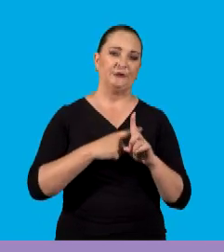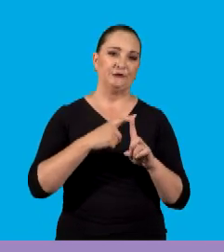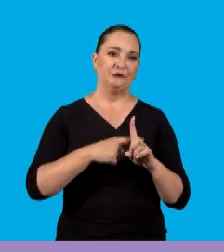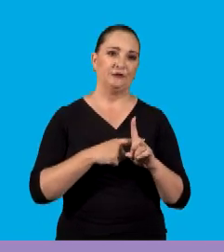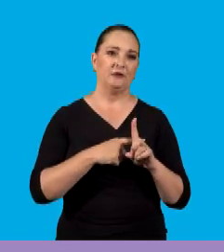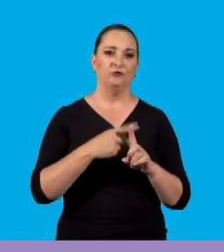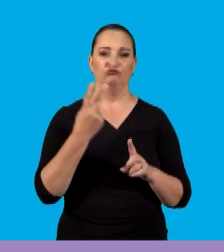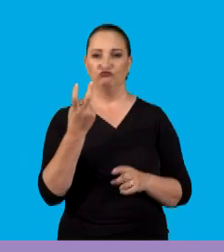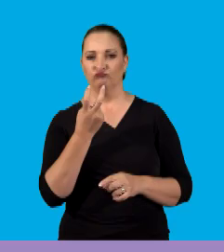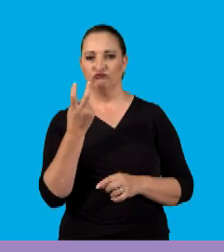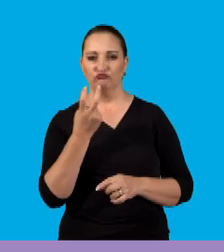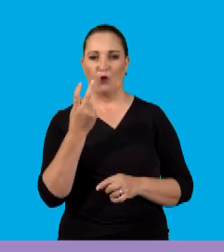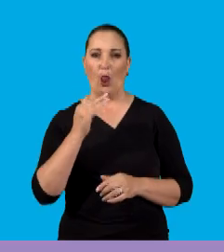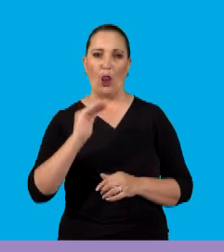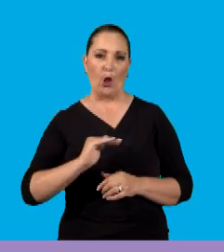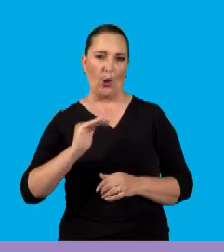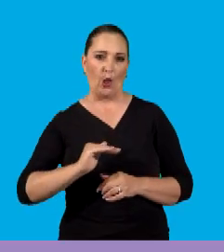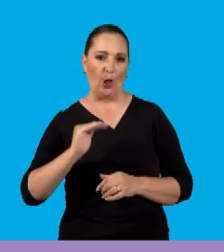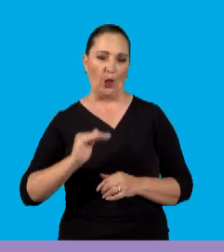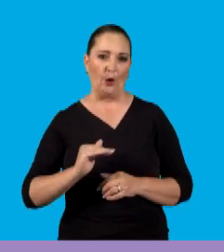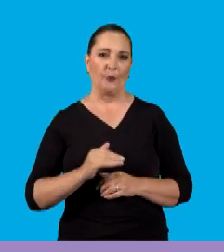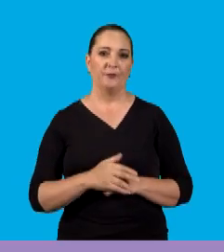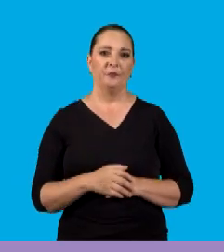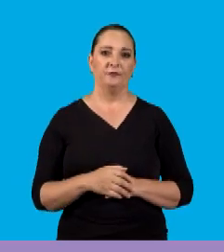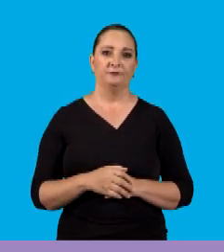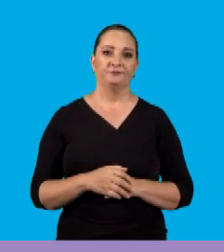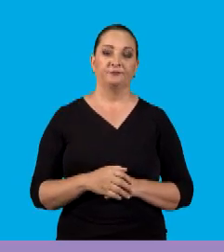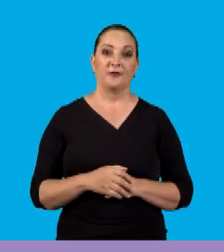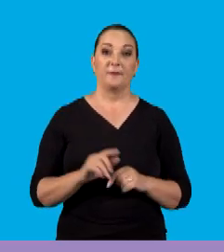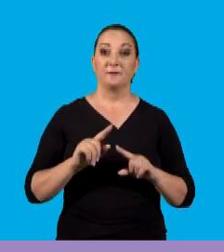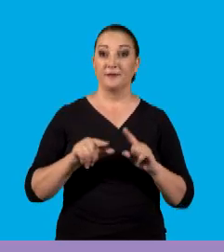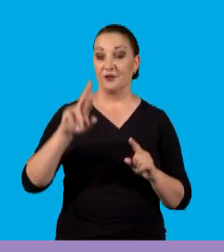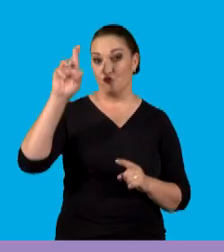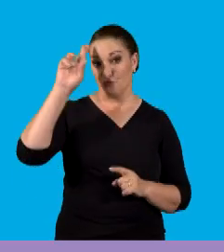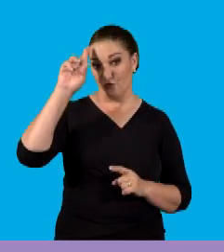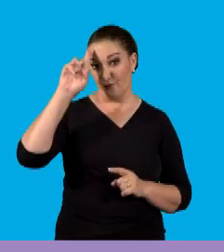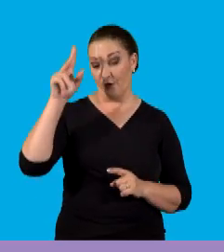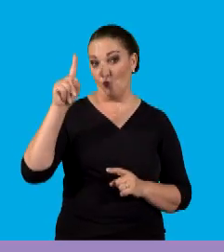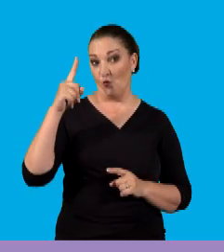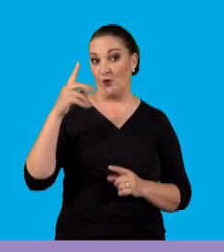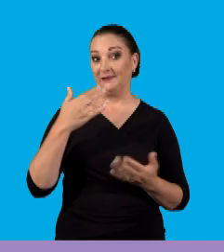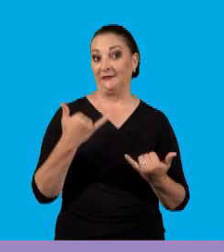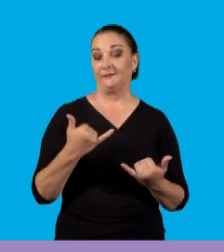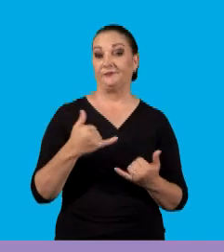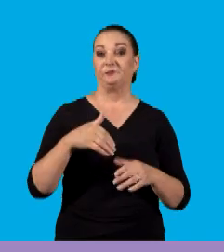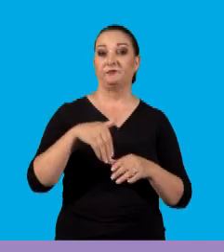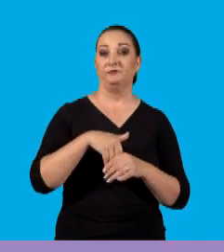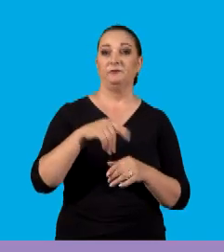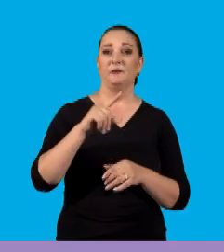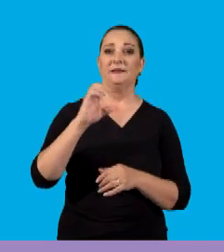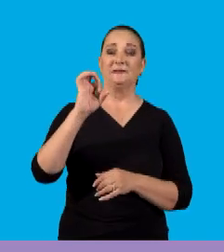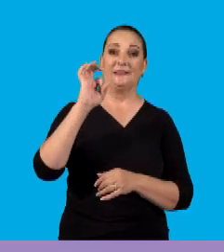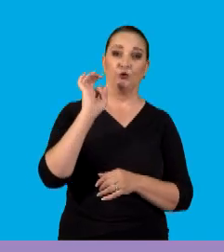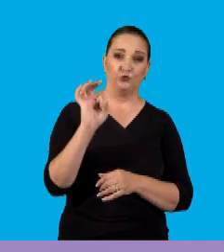there we are looking for the lowest temperature. And remember, our temperature there is measured in degrees